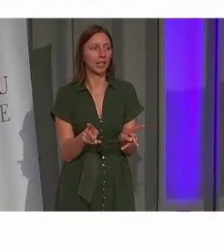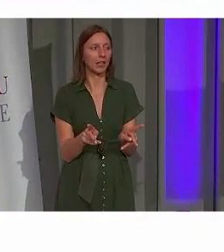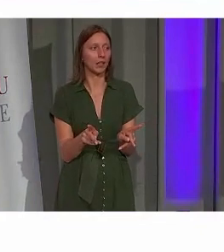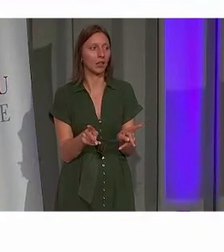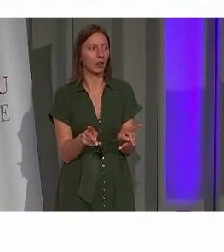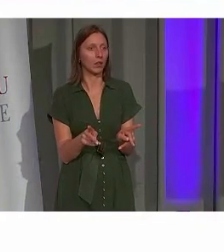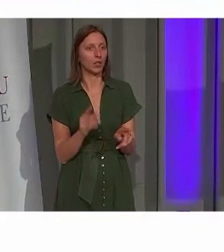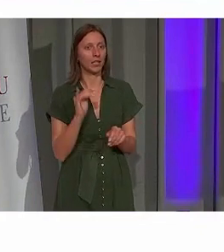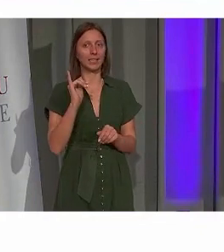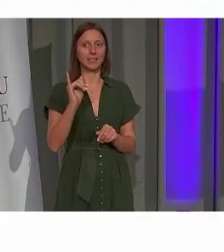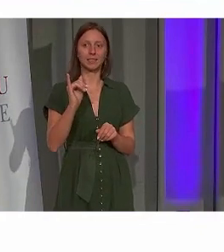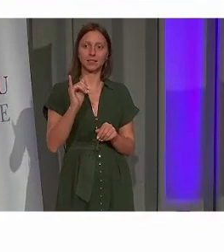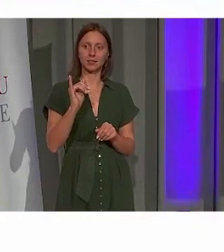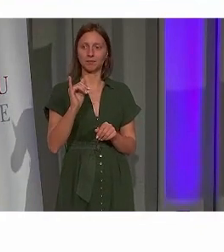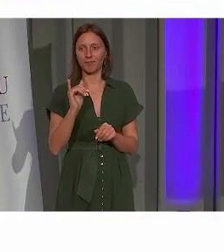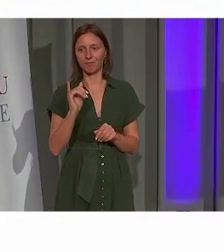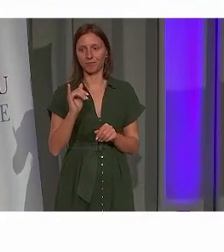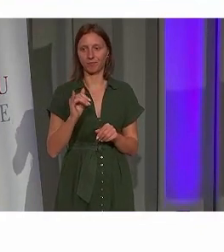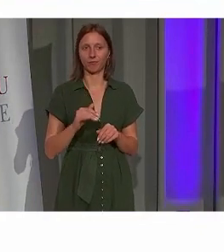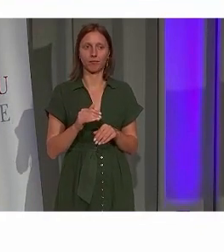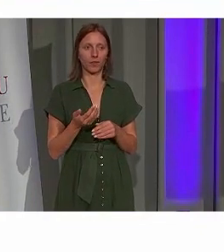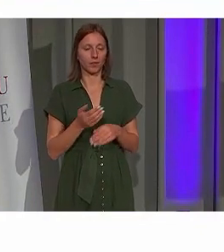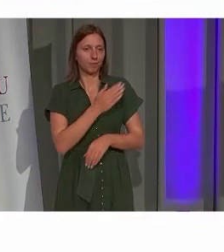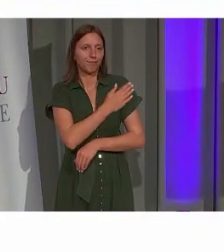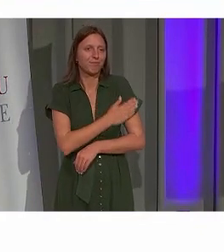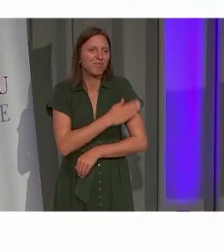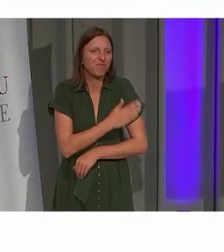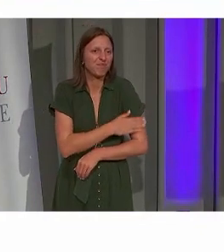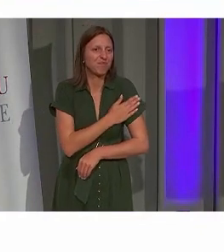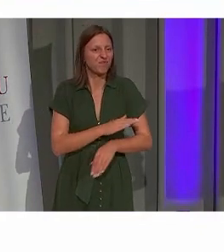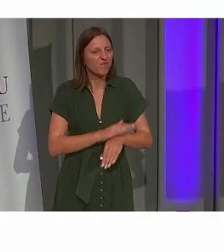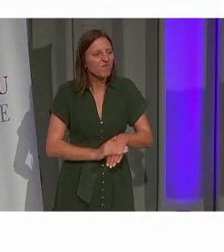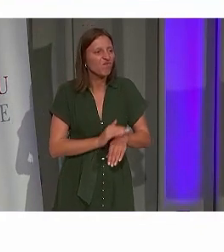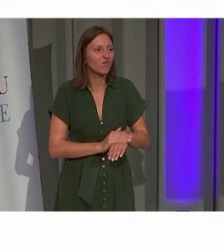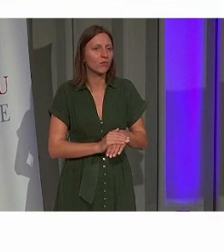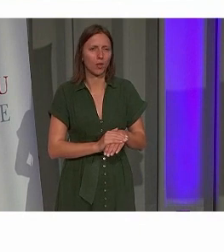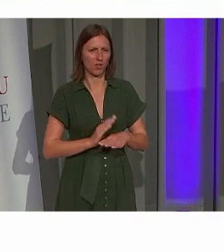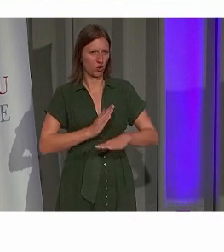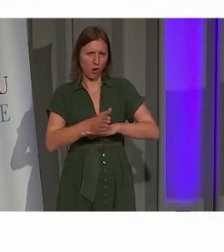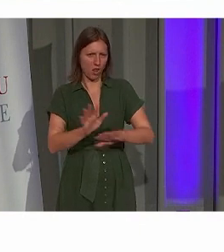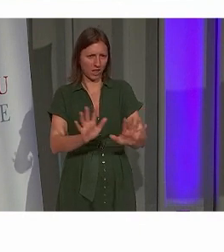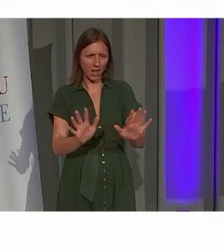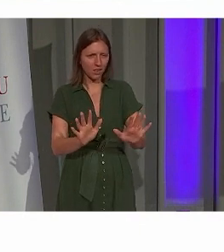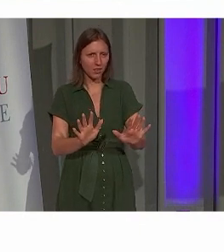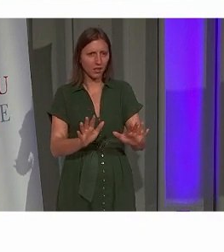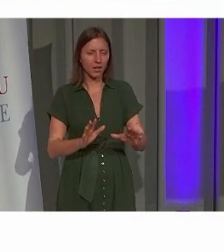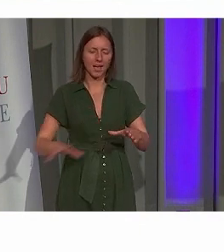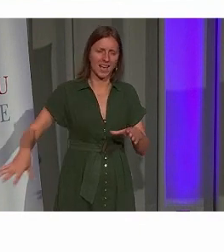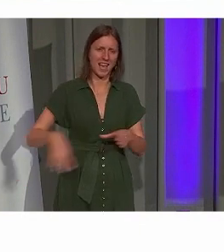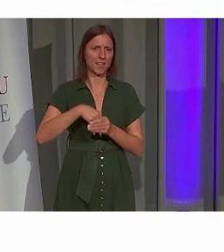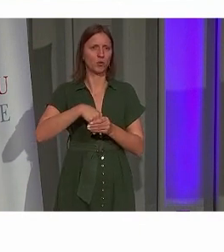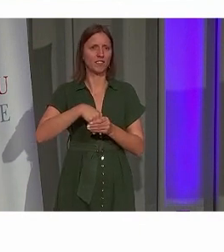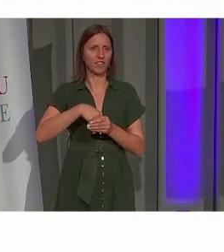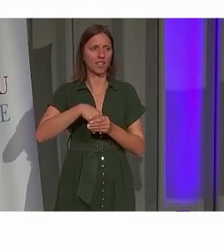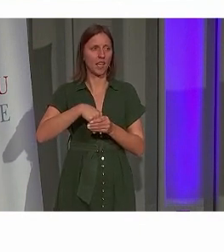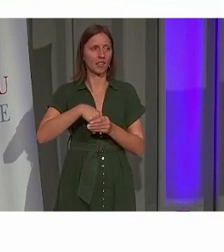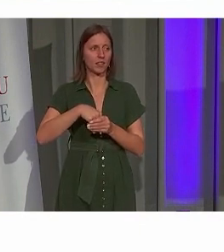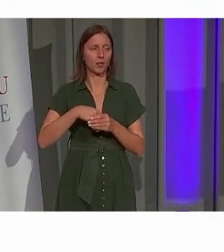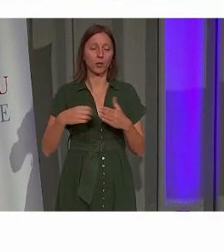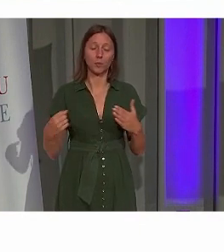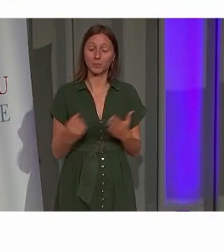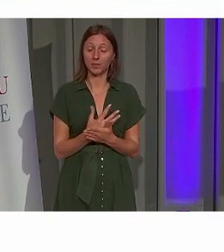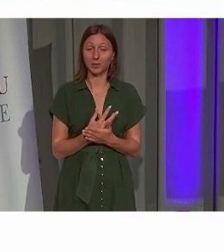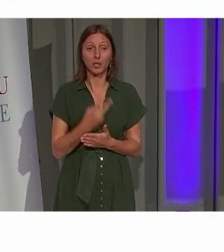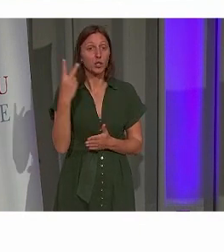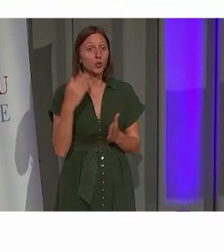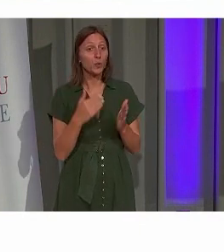do not only do something paternalistic for people with lower accessibility. No, we are